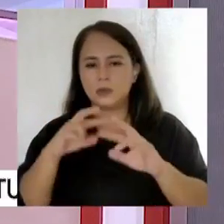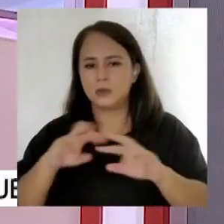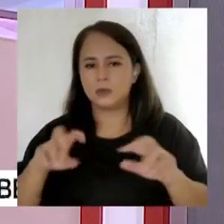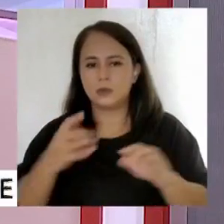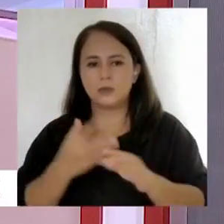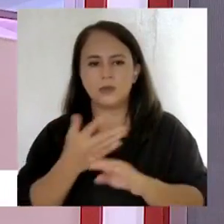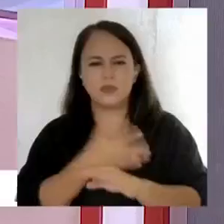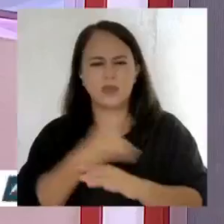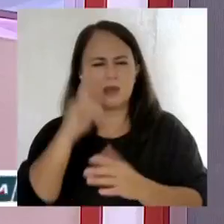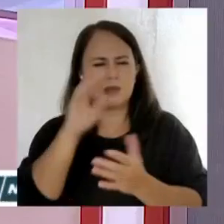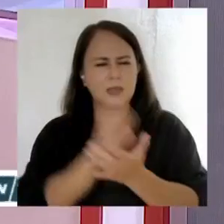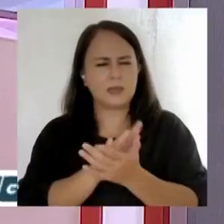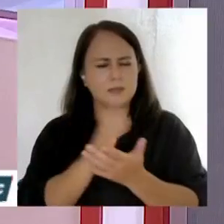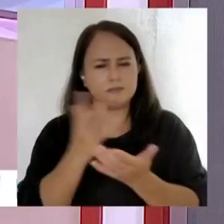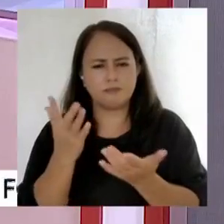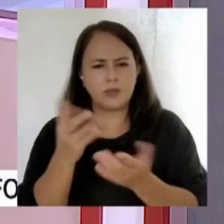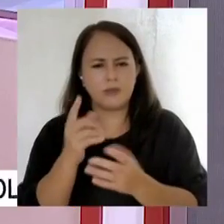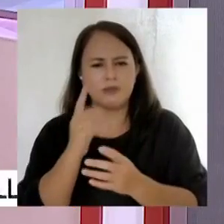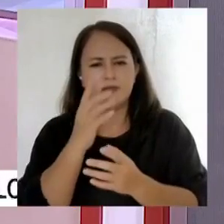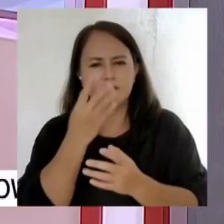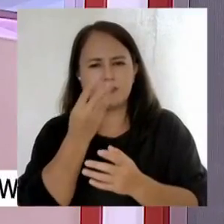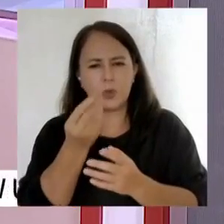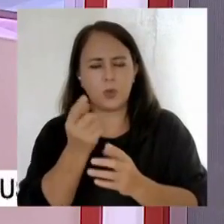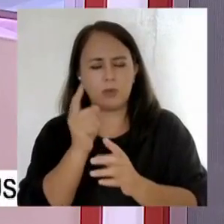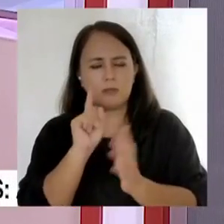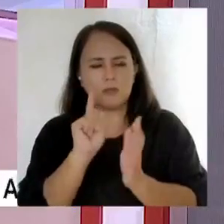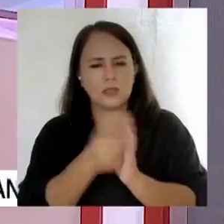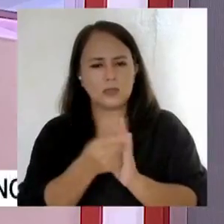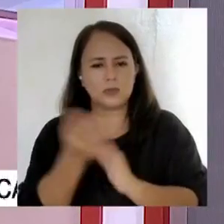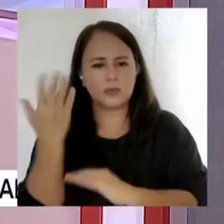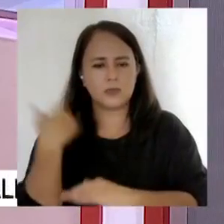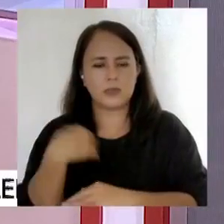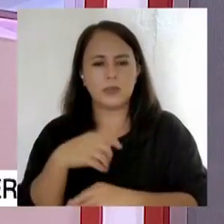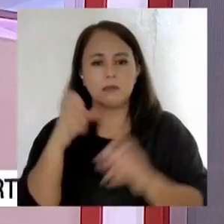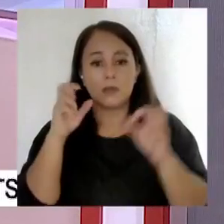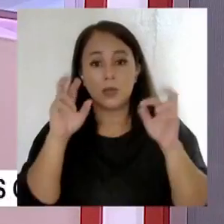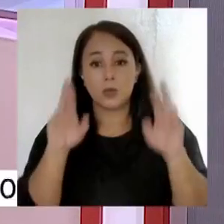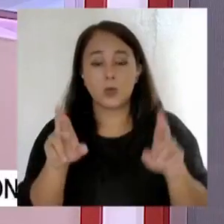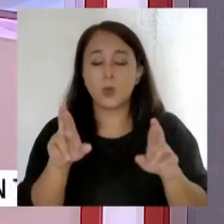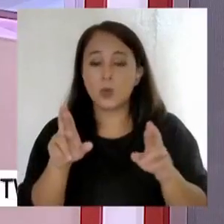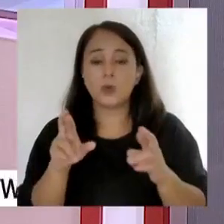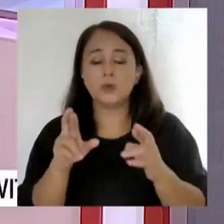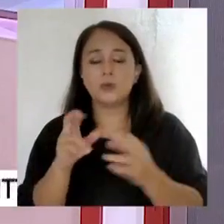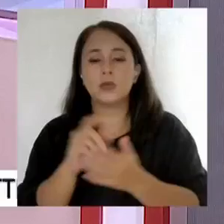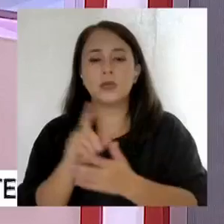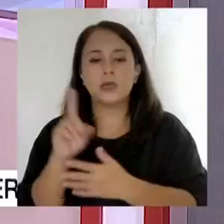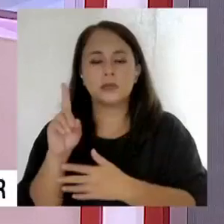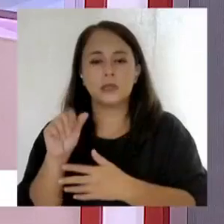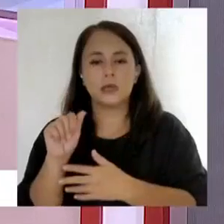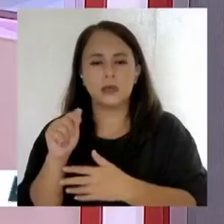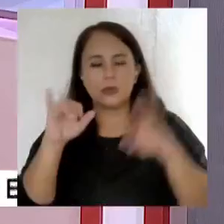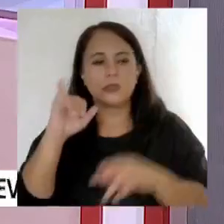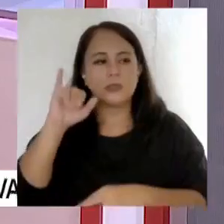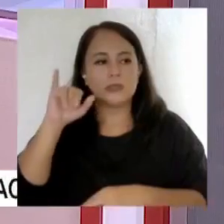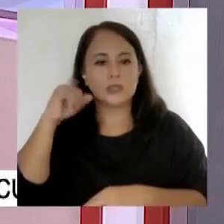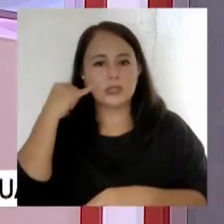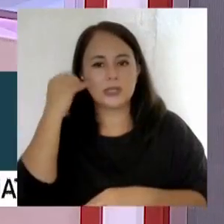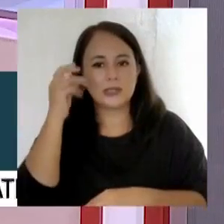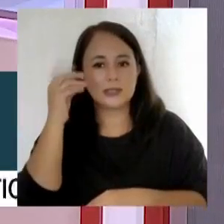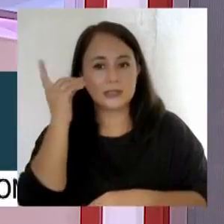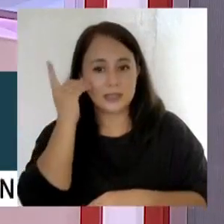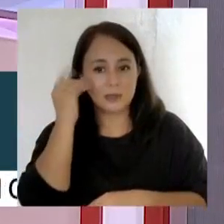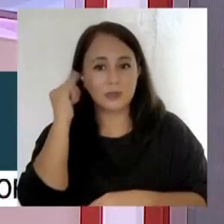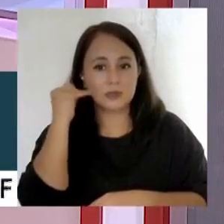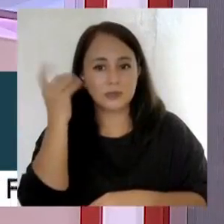believe, a few minutes ago. Mayor Degamo, good afternoon to you, and thank you for joining us here on the program. Welcome to ANC.